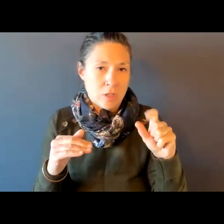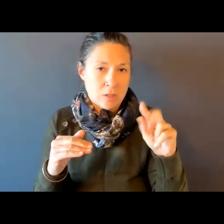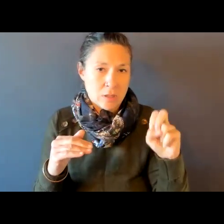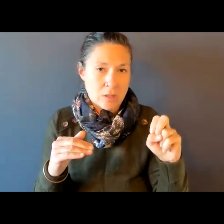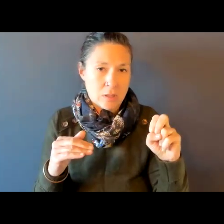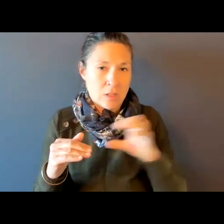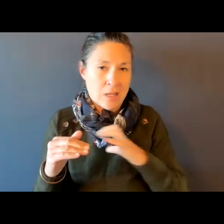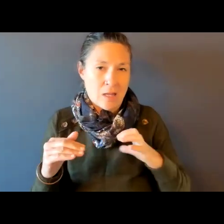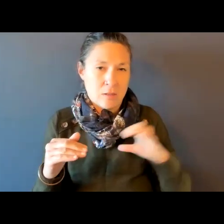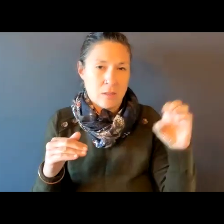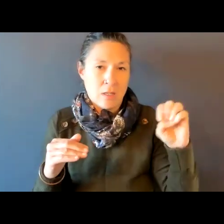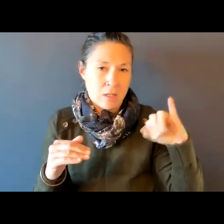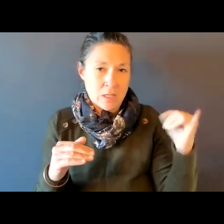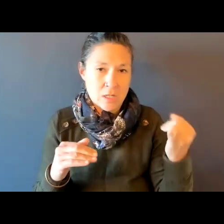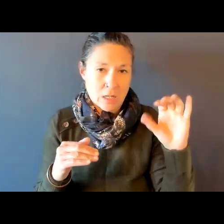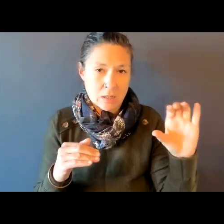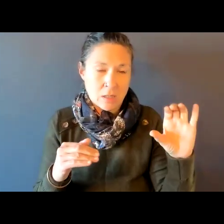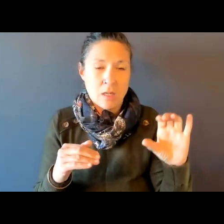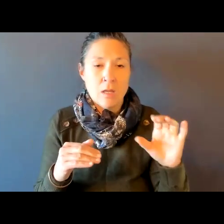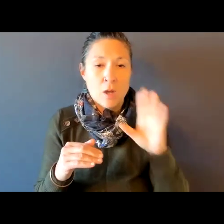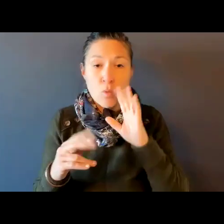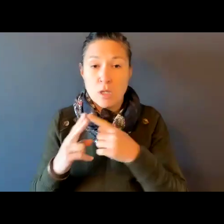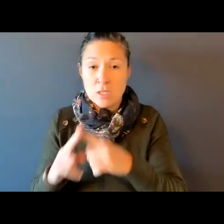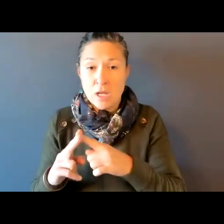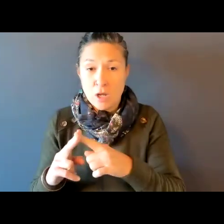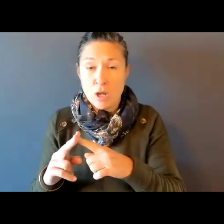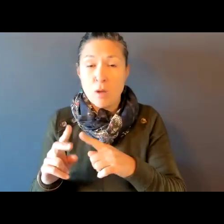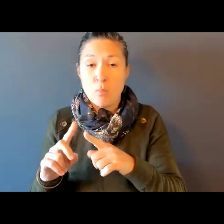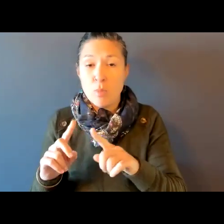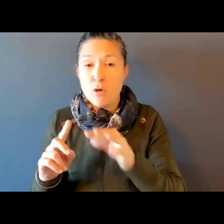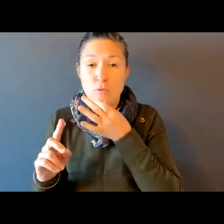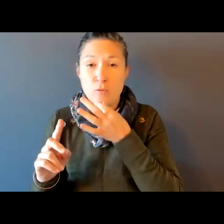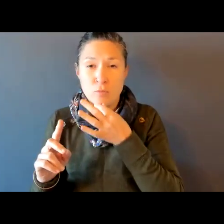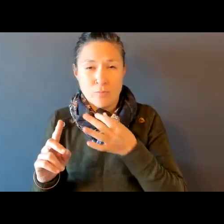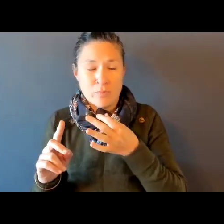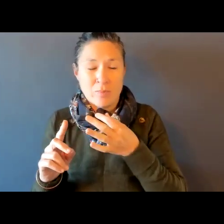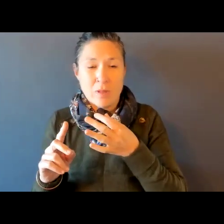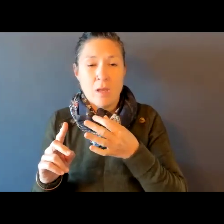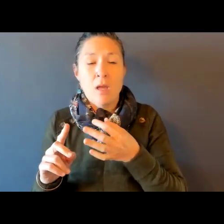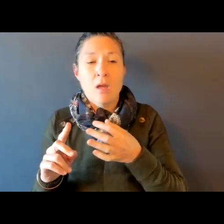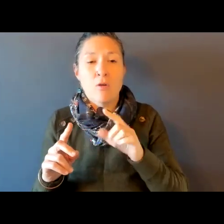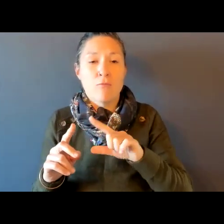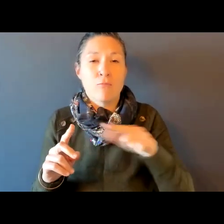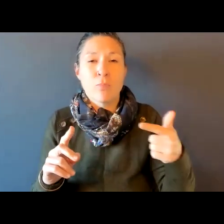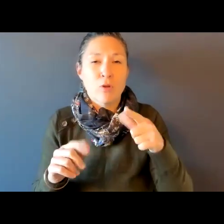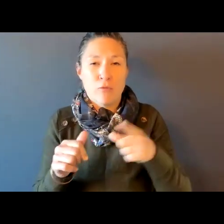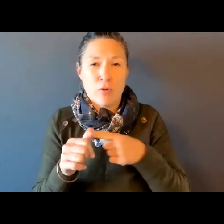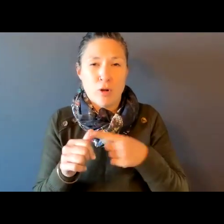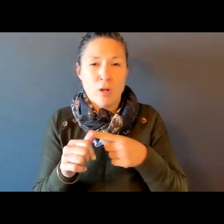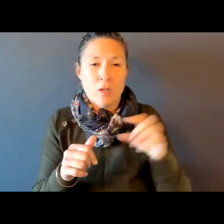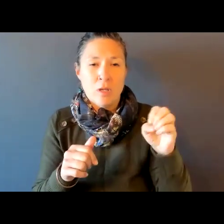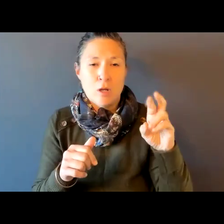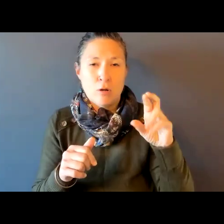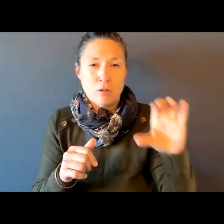get started, I want to turn it to ERG, our contractor, who a group of